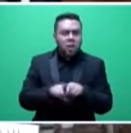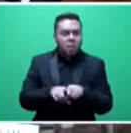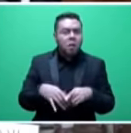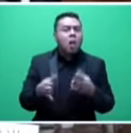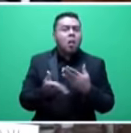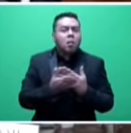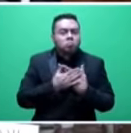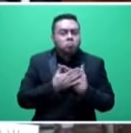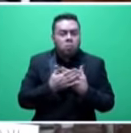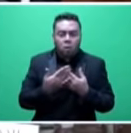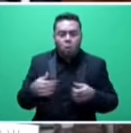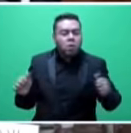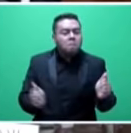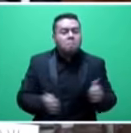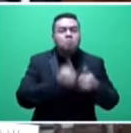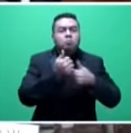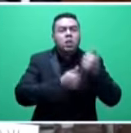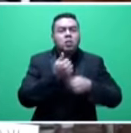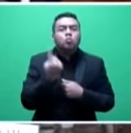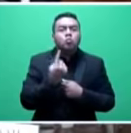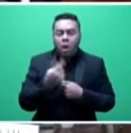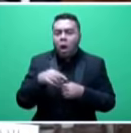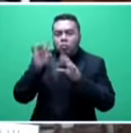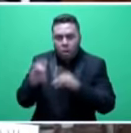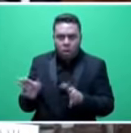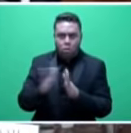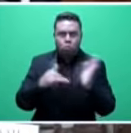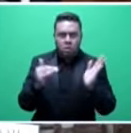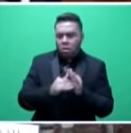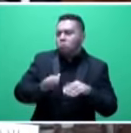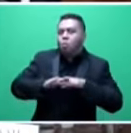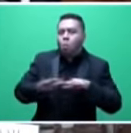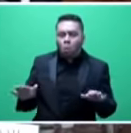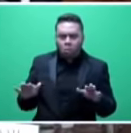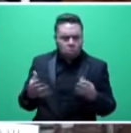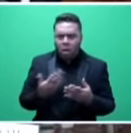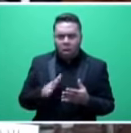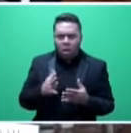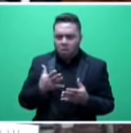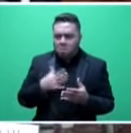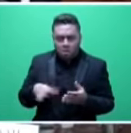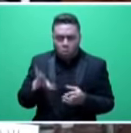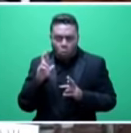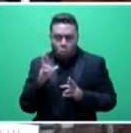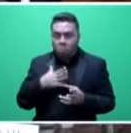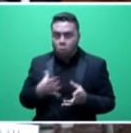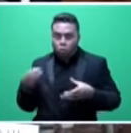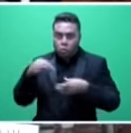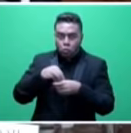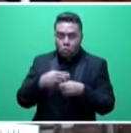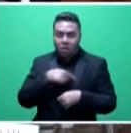only praising our neighbors, Australia and New Zealand, perhaps in the hope that they will include us in their travel bubble for